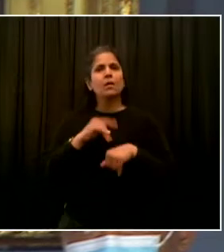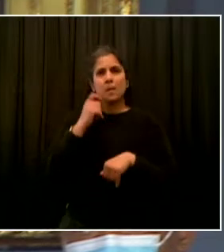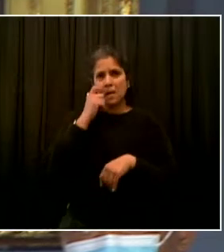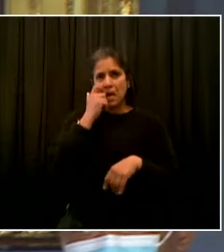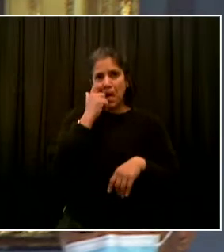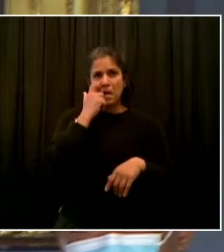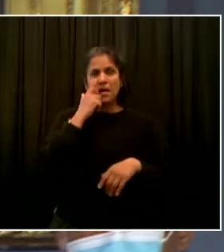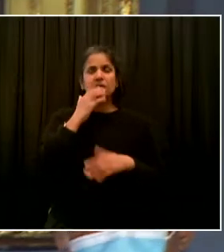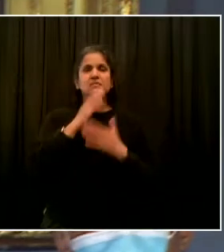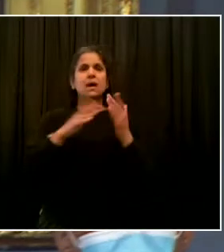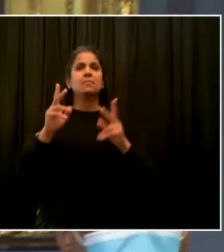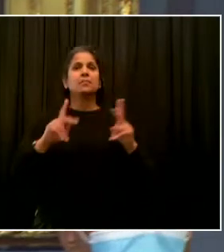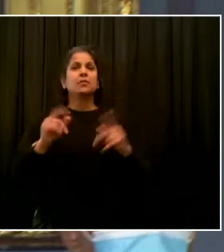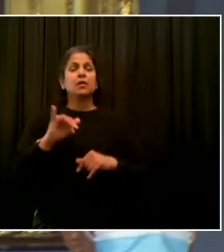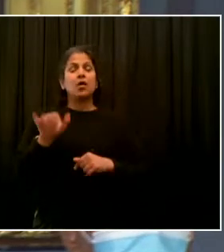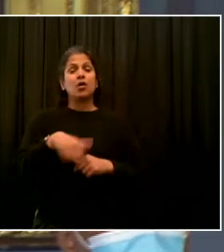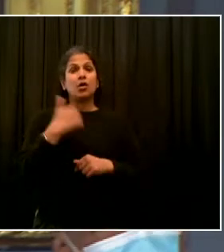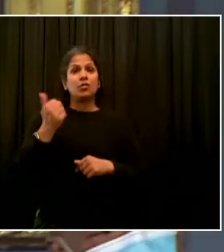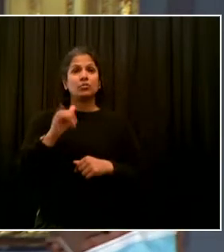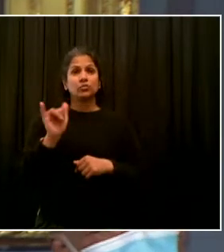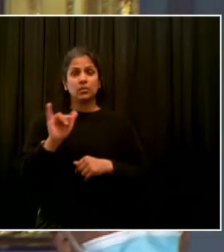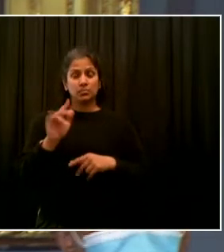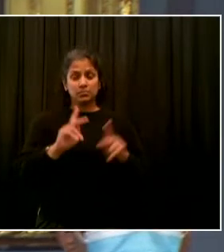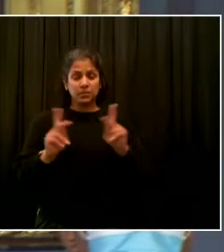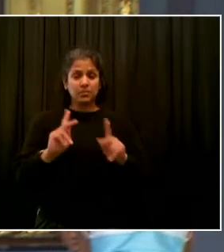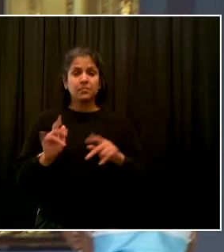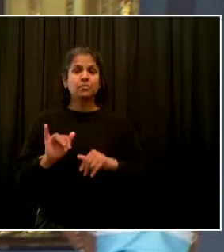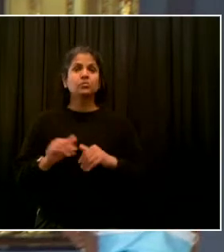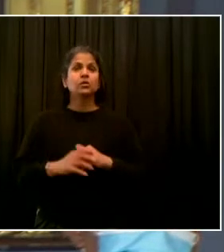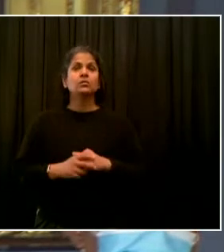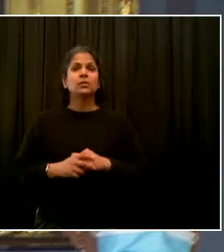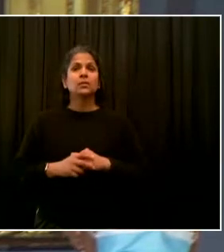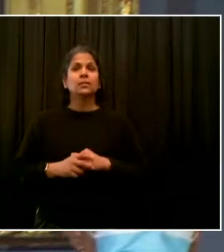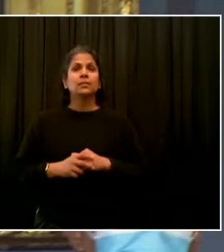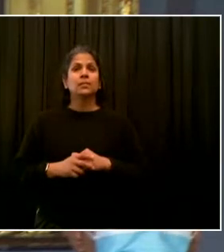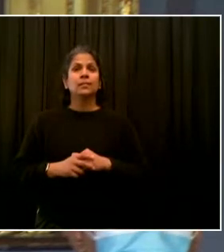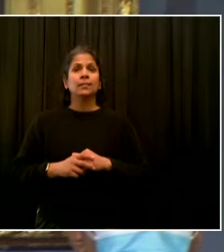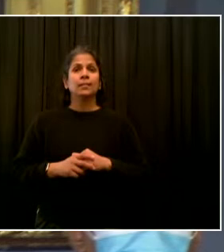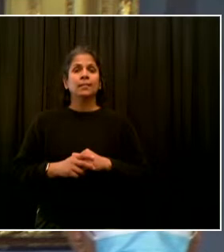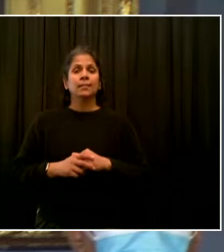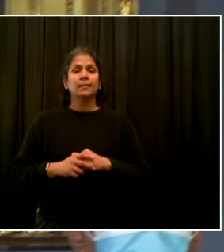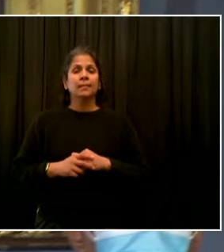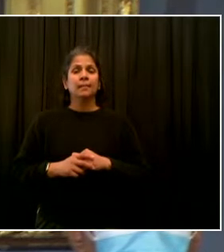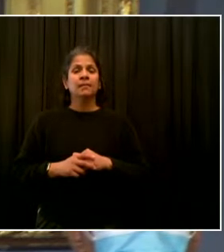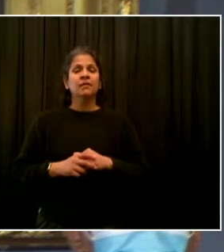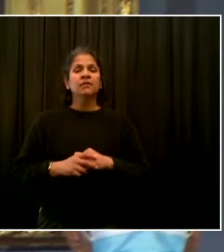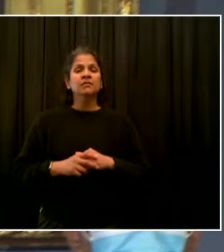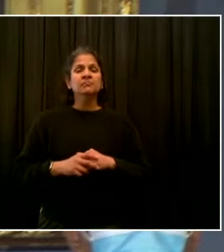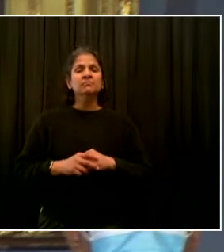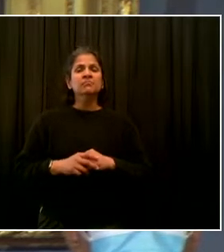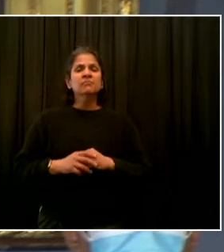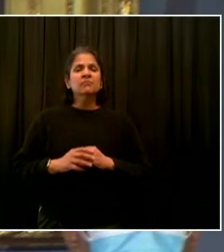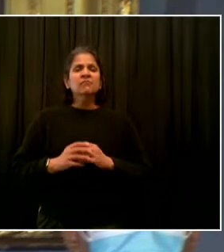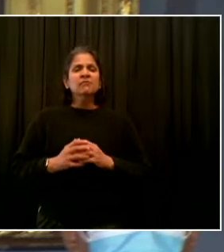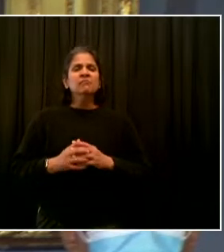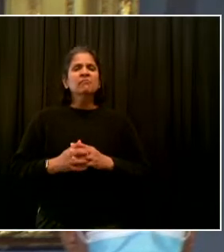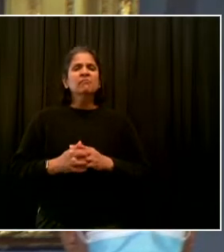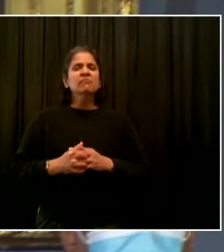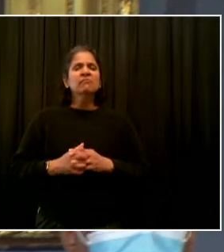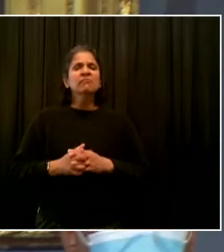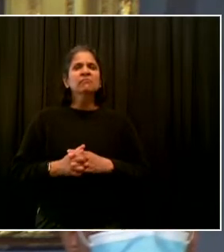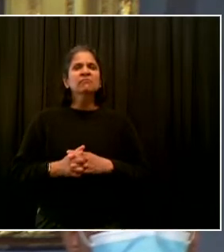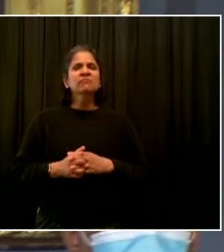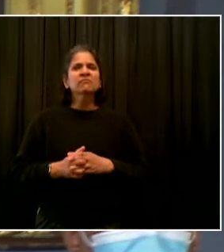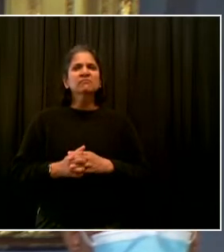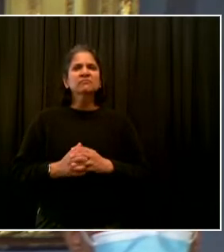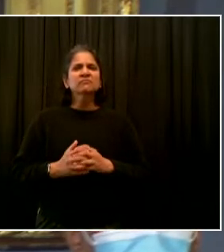vulnerable groups in the city. What's the concentration like of the BA2 subvariant, and what does that concentration and any change or uptick